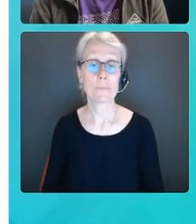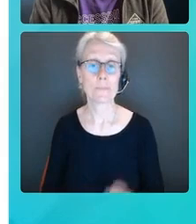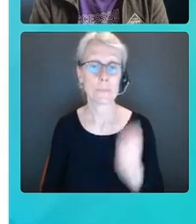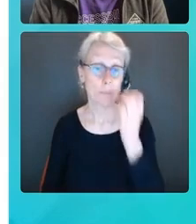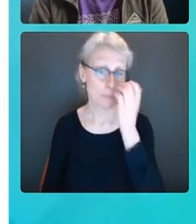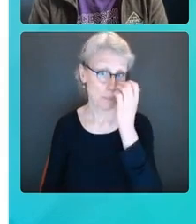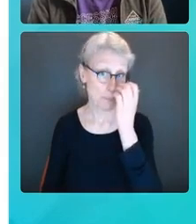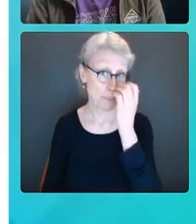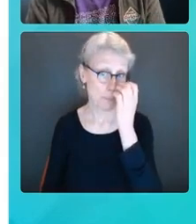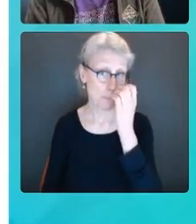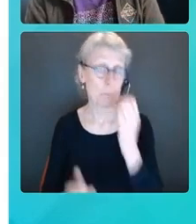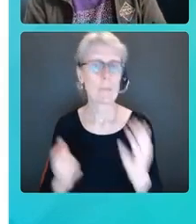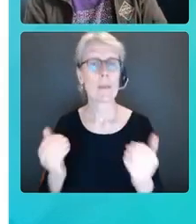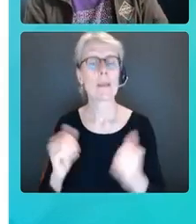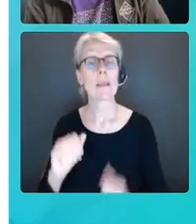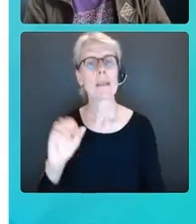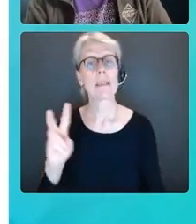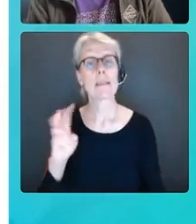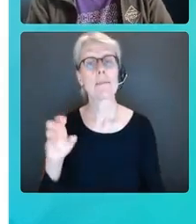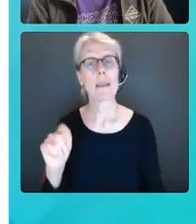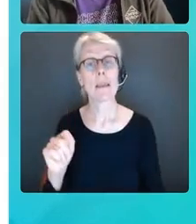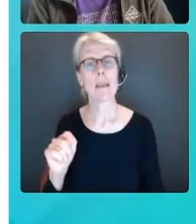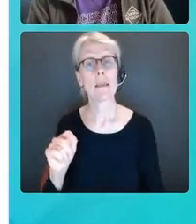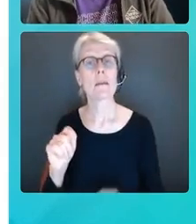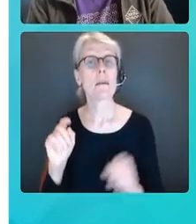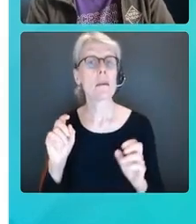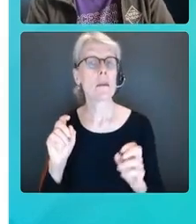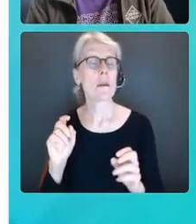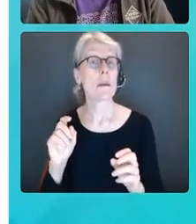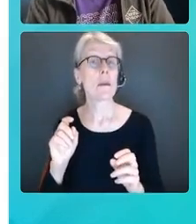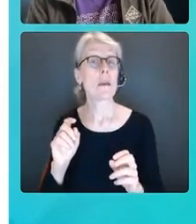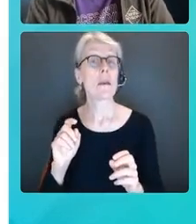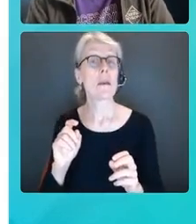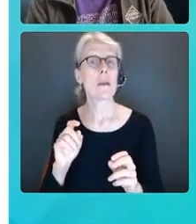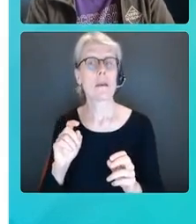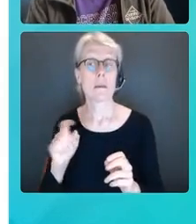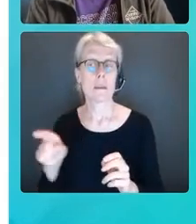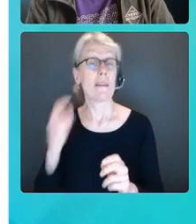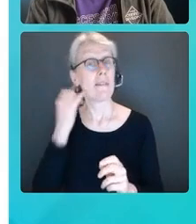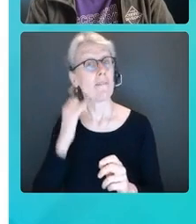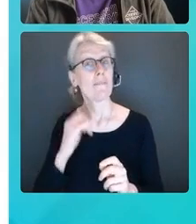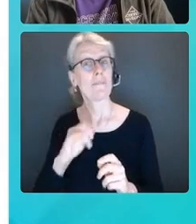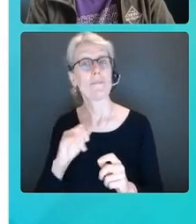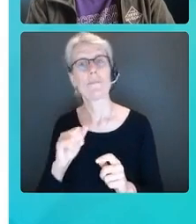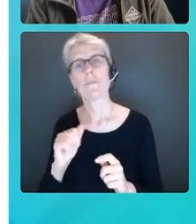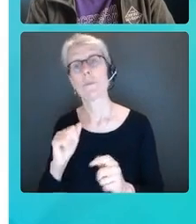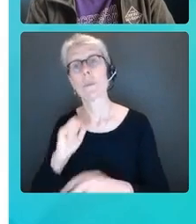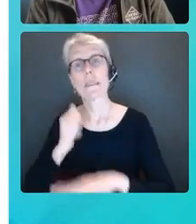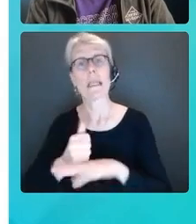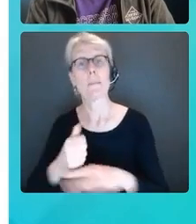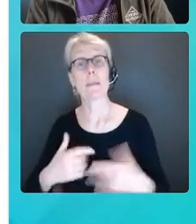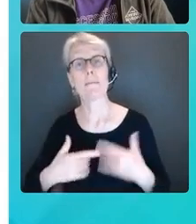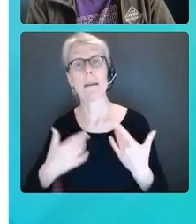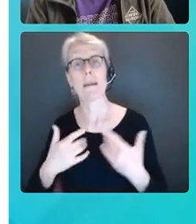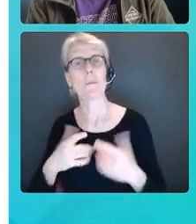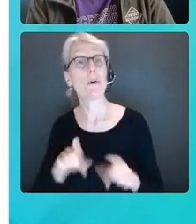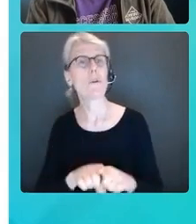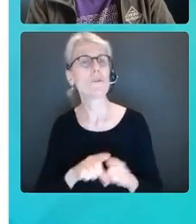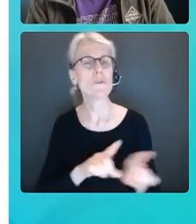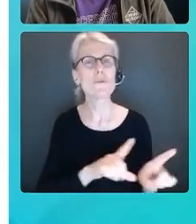Is Cvent working to make the back end accessible too, so that a screen reader user could set up an event? Also, what about survey reports being